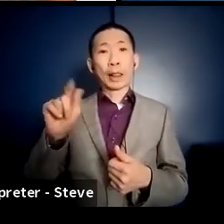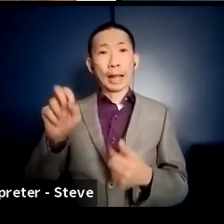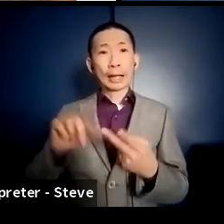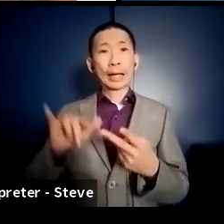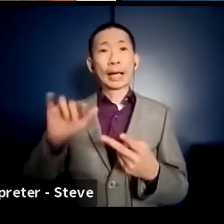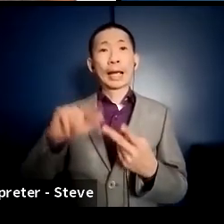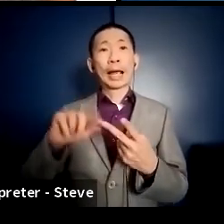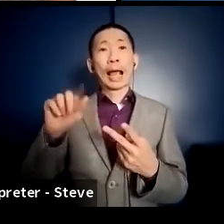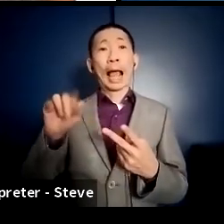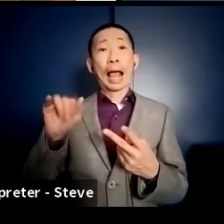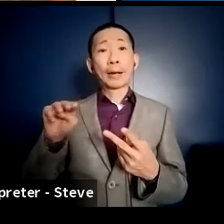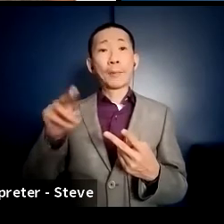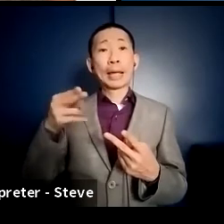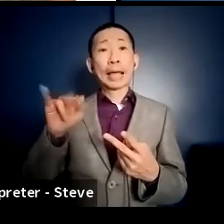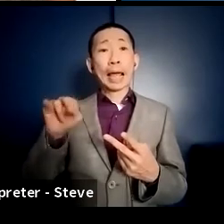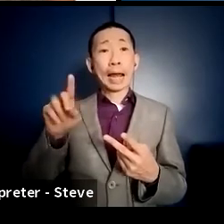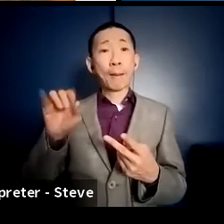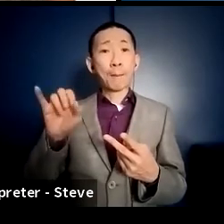Hinman,